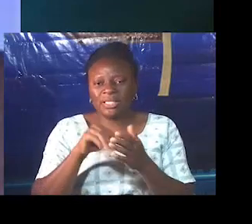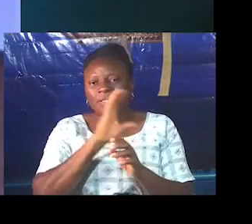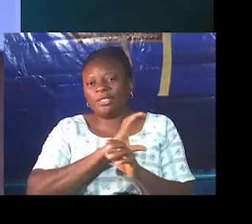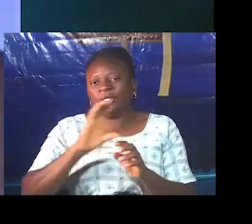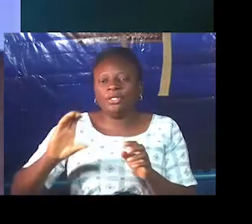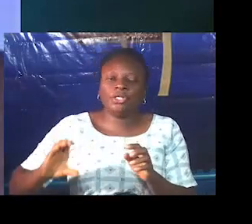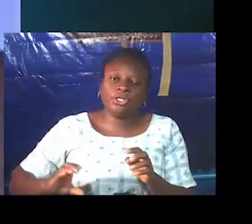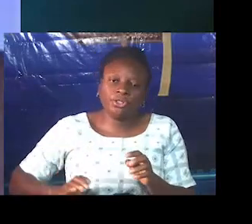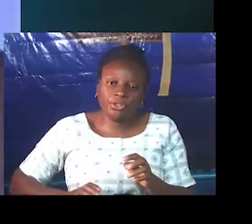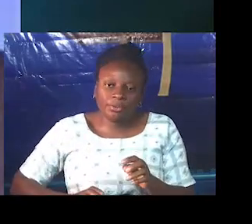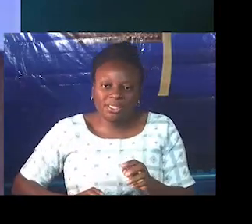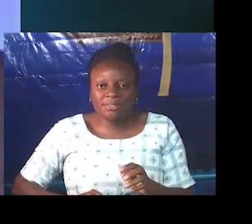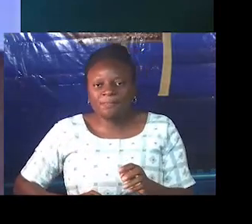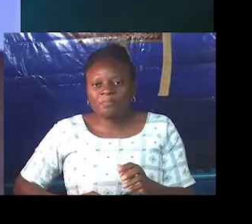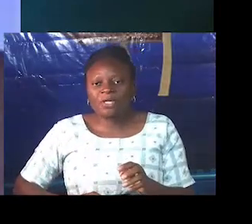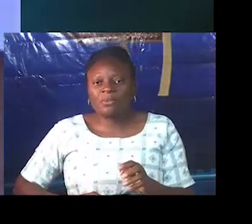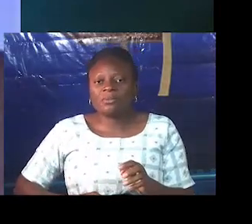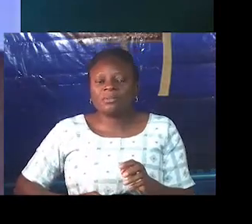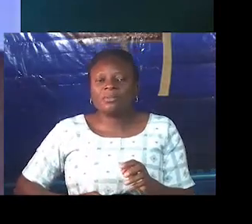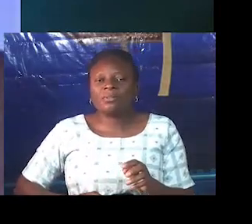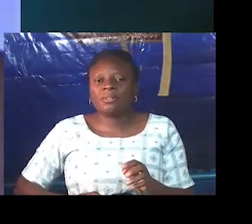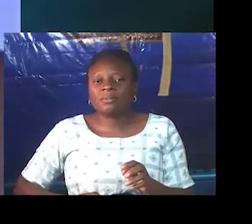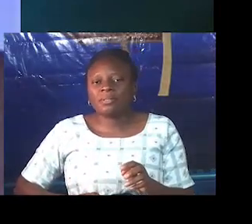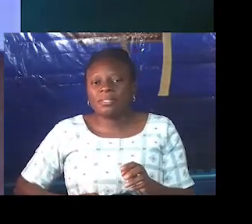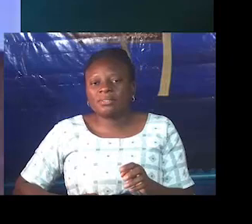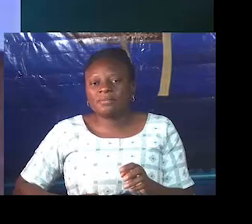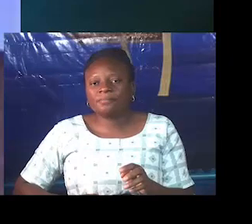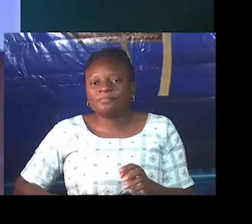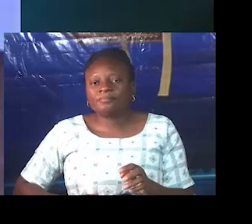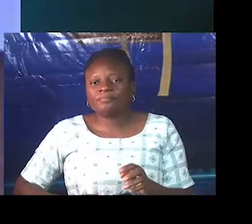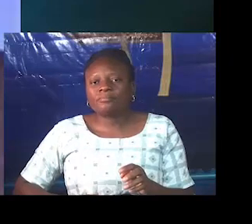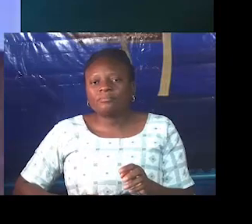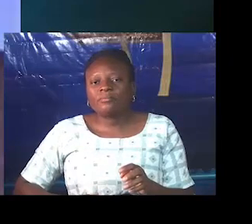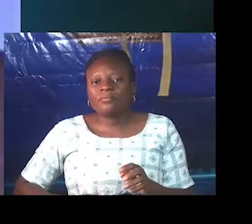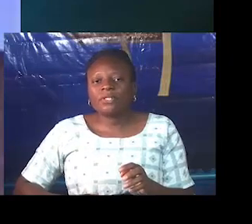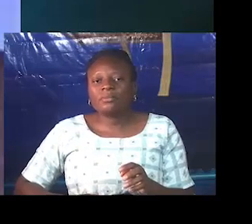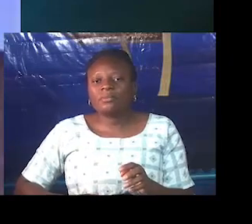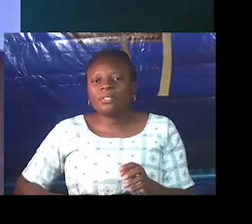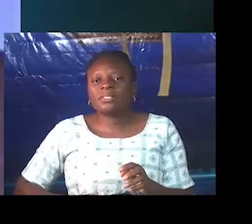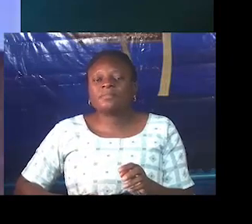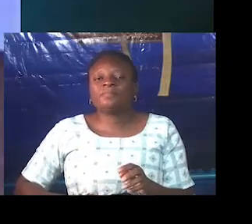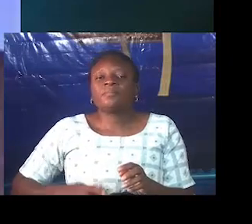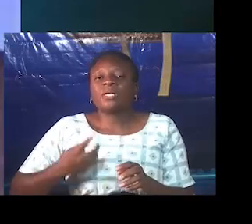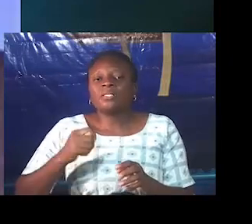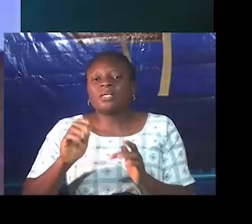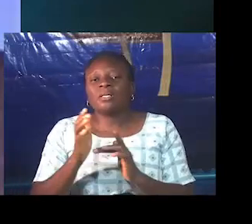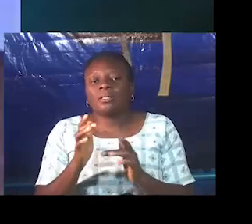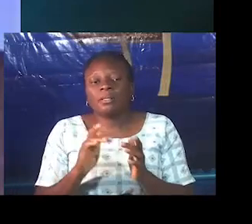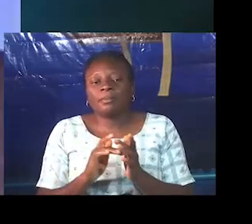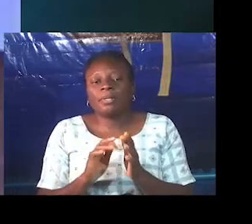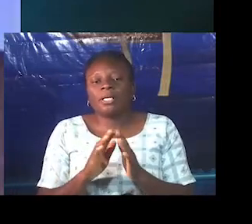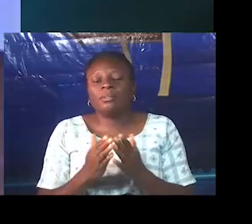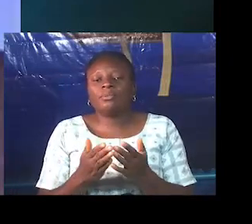you make a vow to God and the man says, no, I don't believe in it, the Bible says that vow is